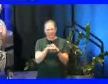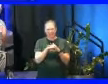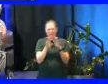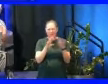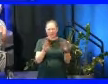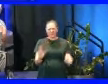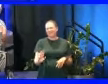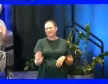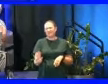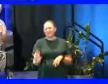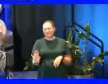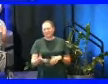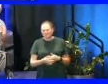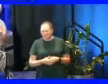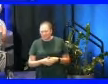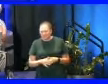it was